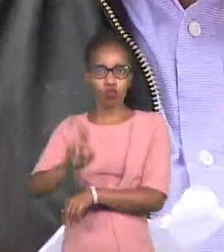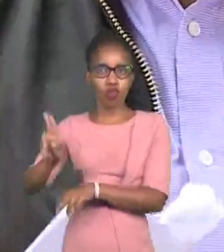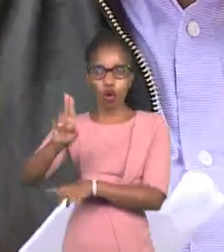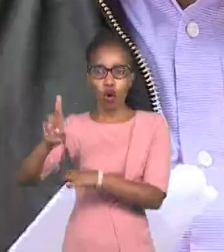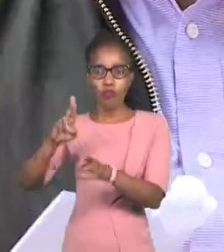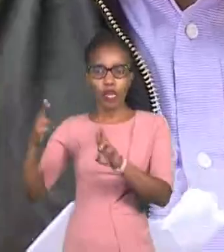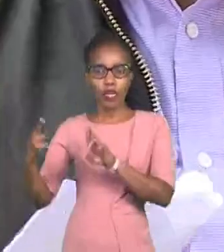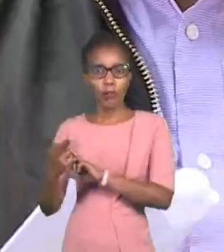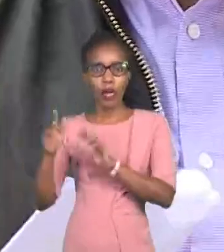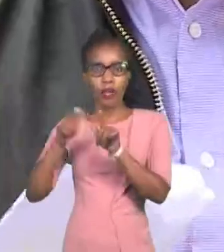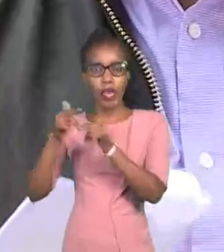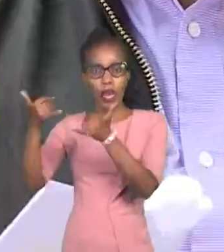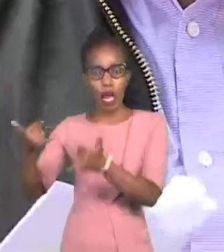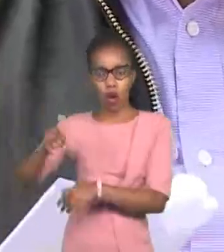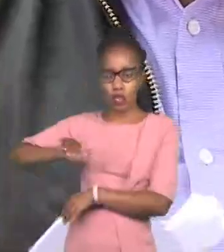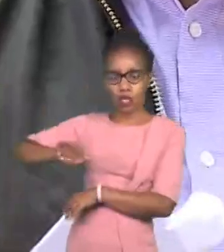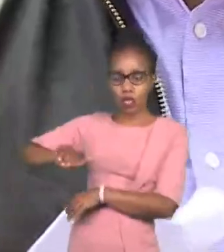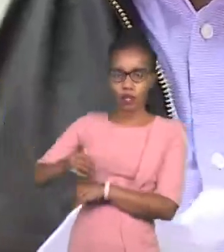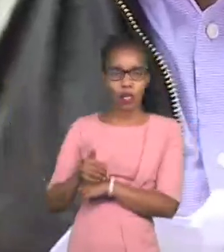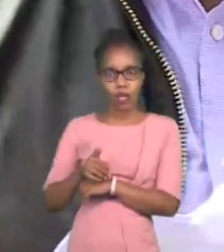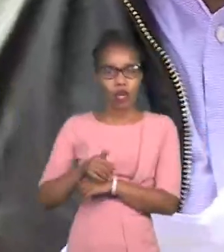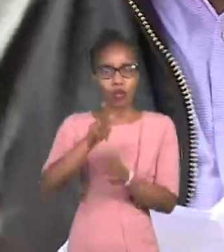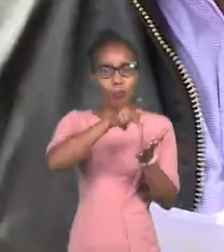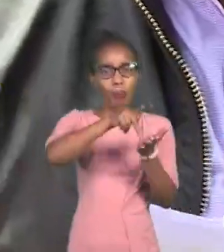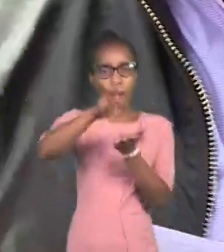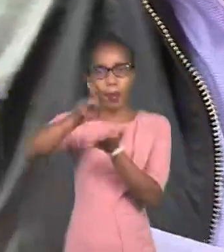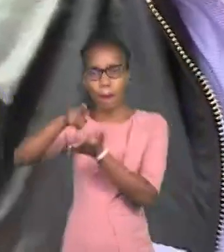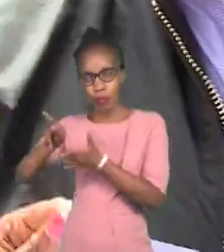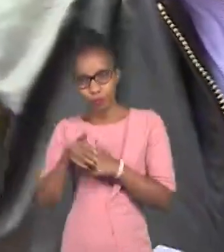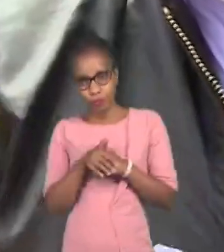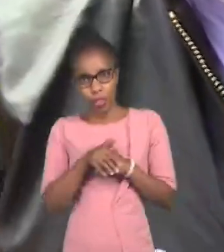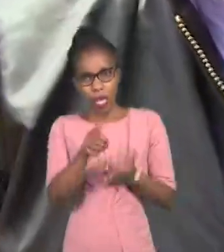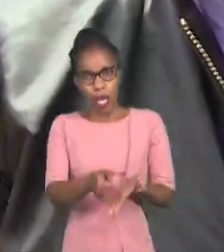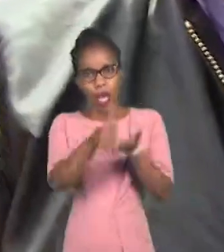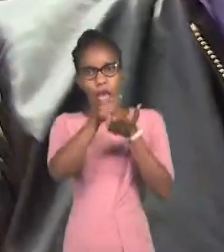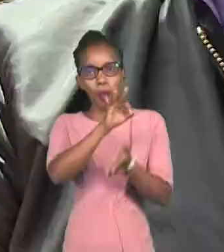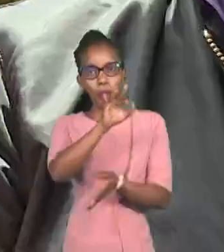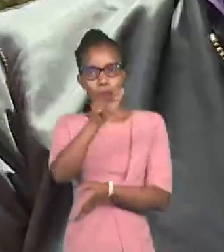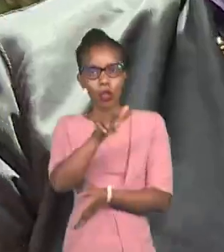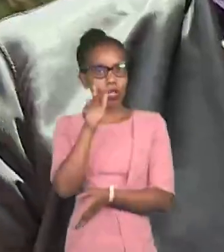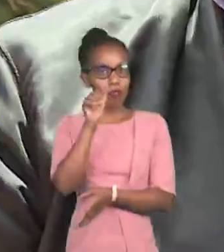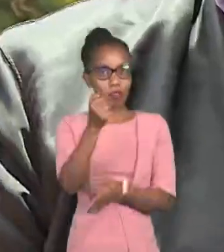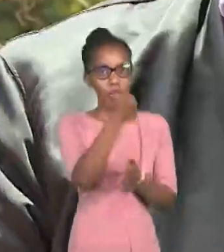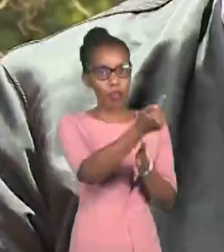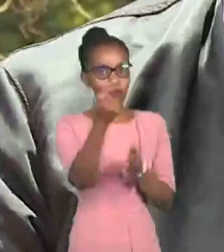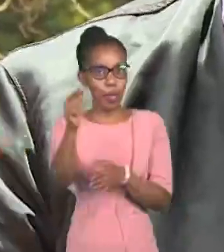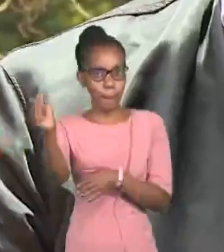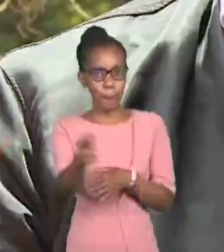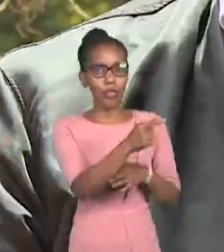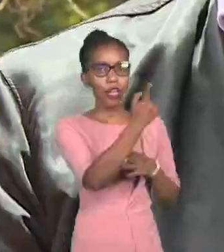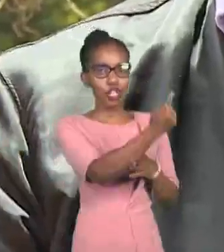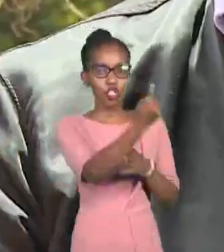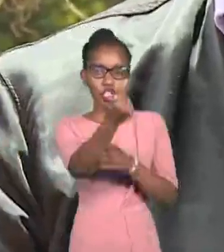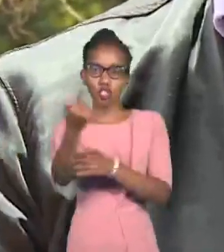referendum be now set aside to offer stipends of at least 3,500 per month per